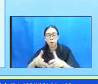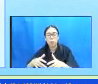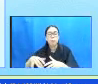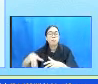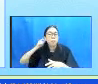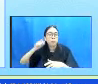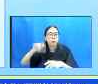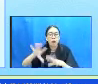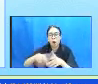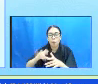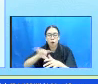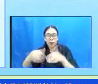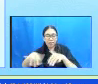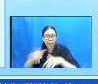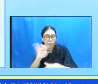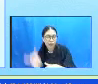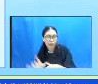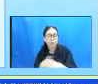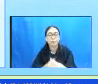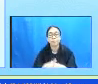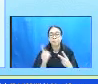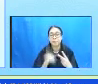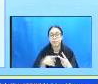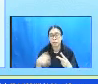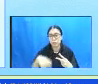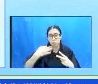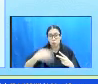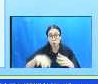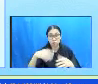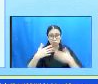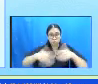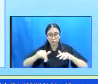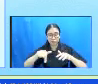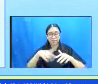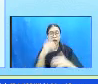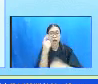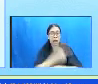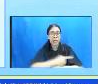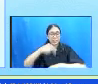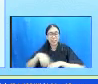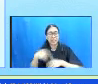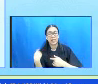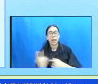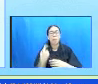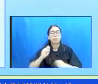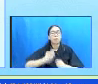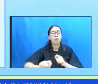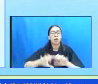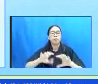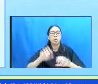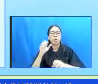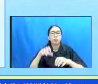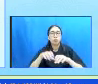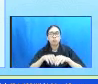created a community-based non-timber forest enterprise at ASEAN level. So it's also attending a lot of government